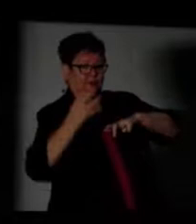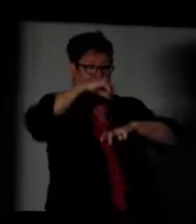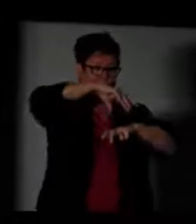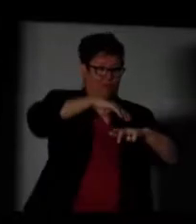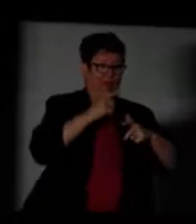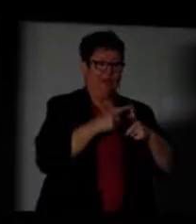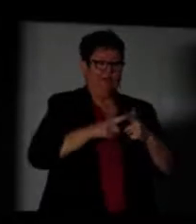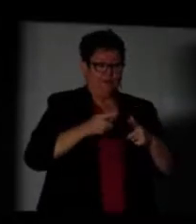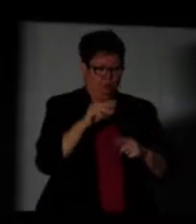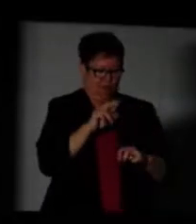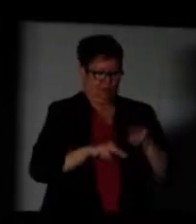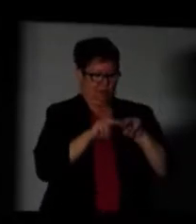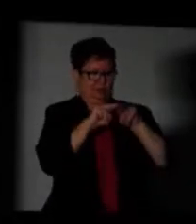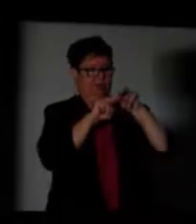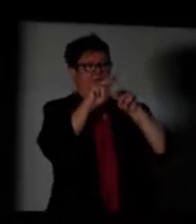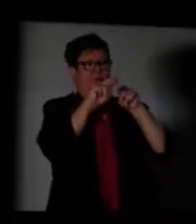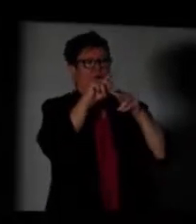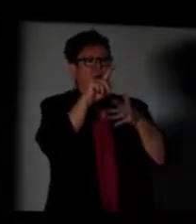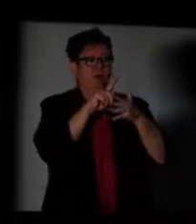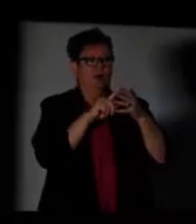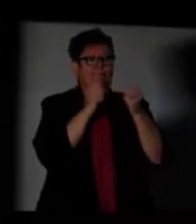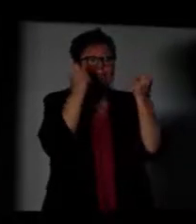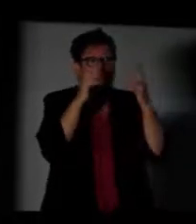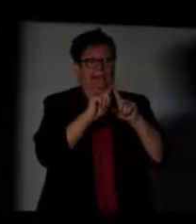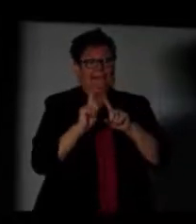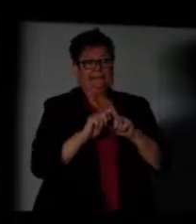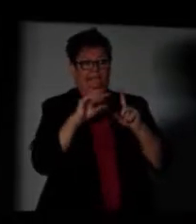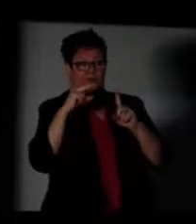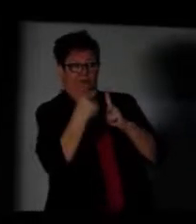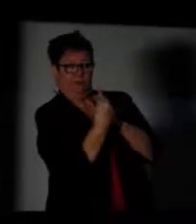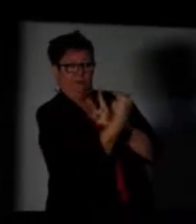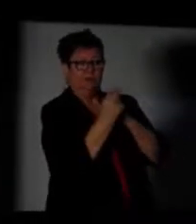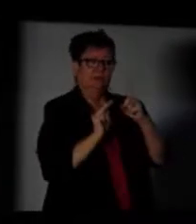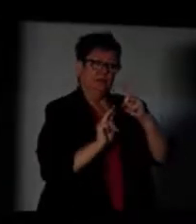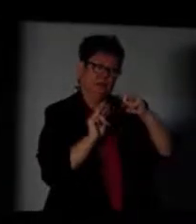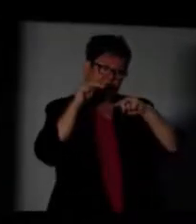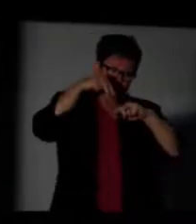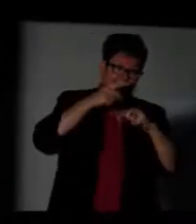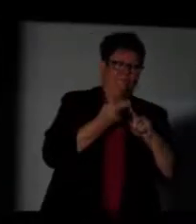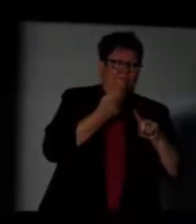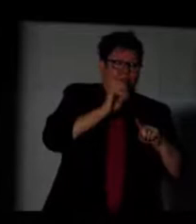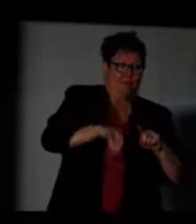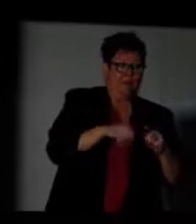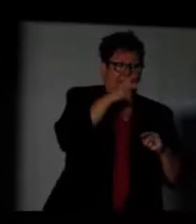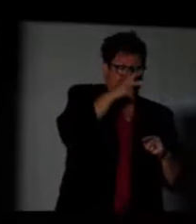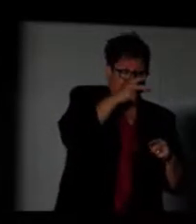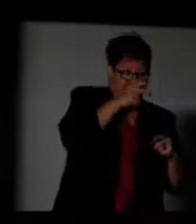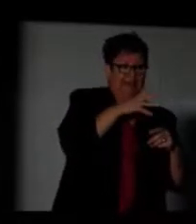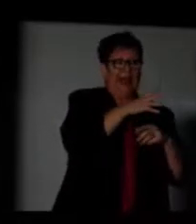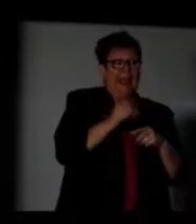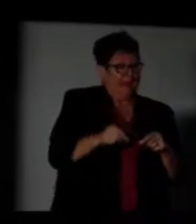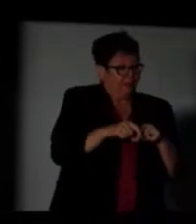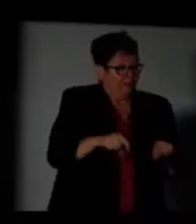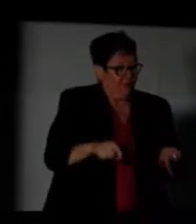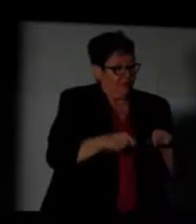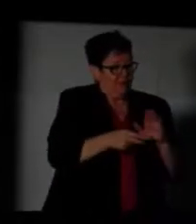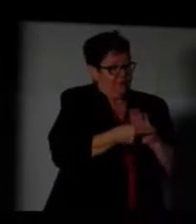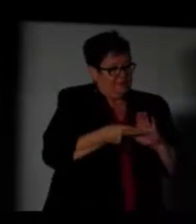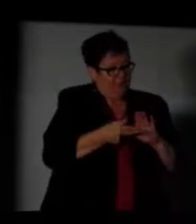reconstruct lots of images, not of the specimen, really in these cases, of the labels underneath that specimen.